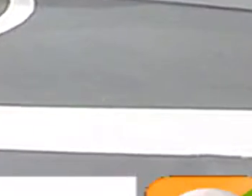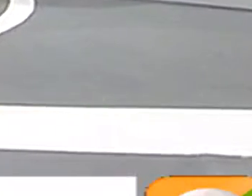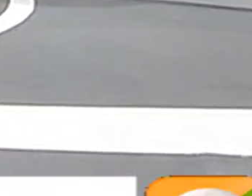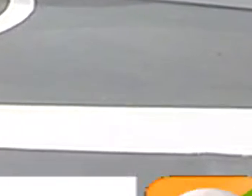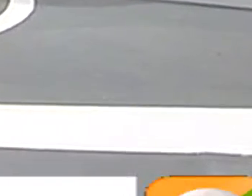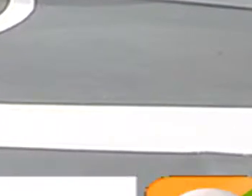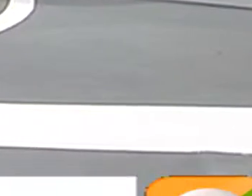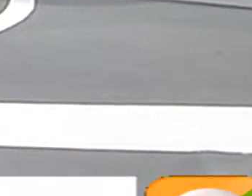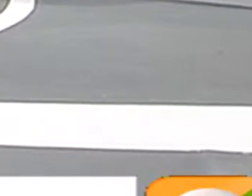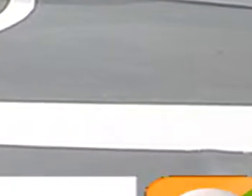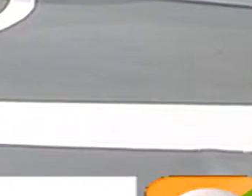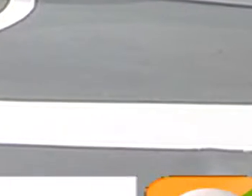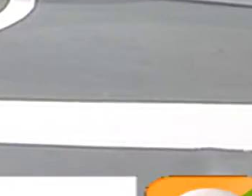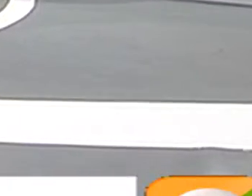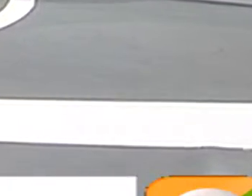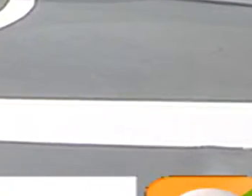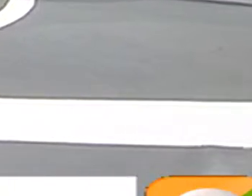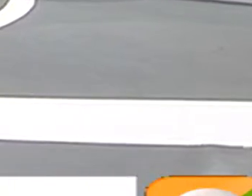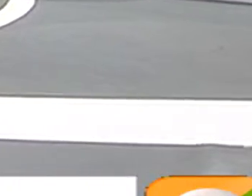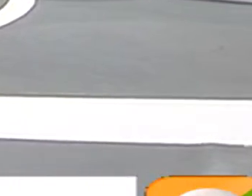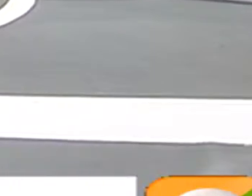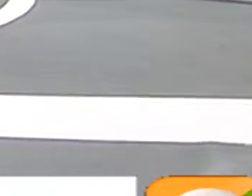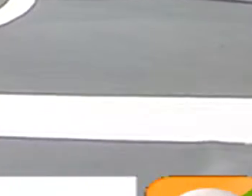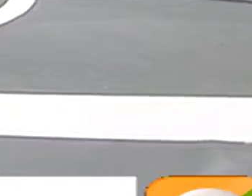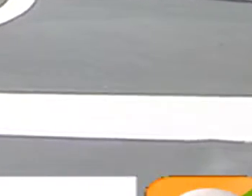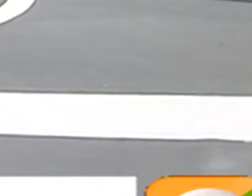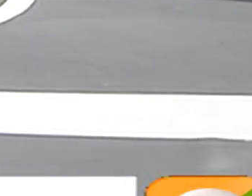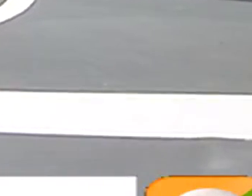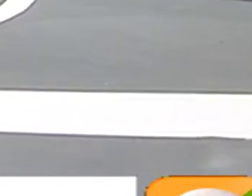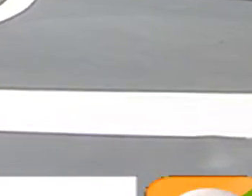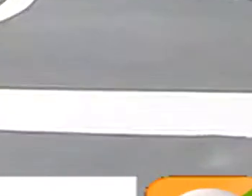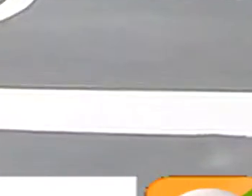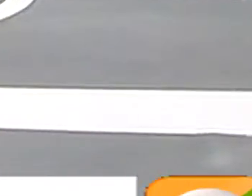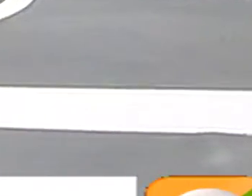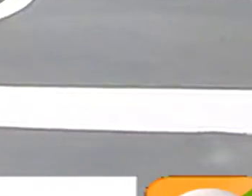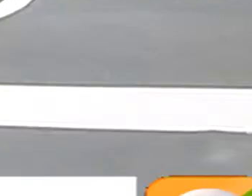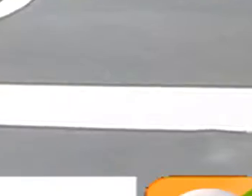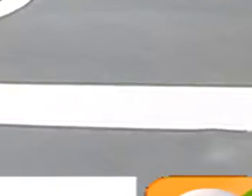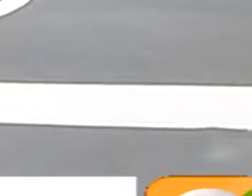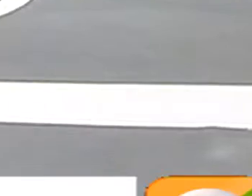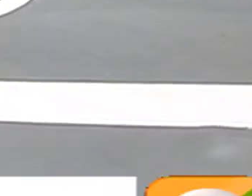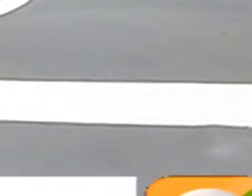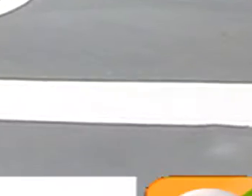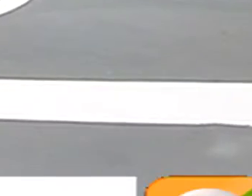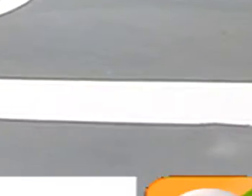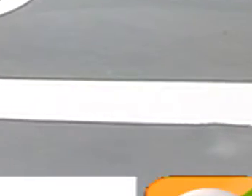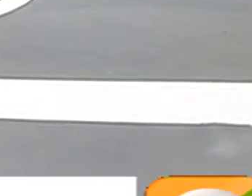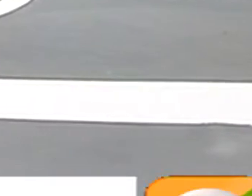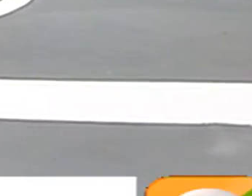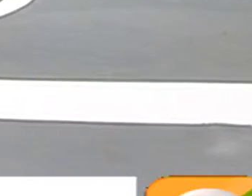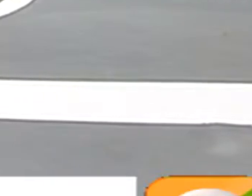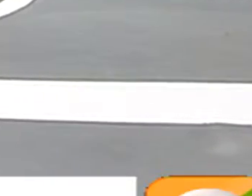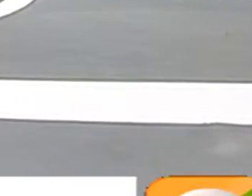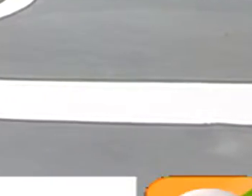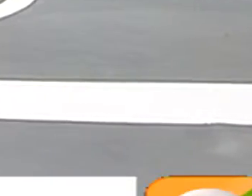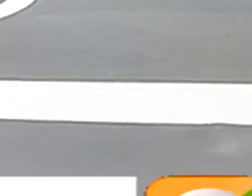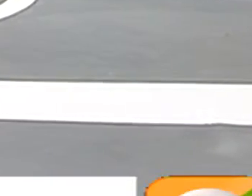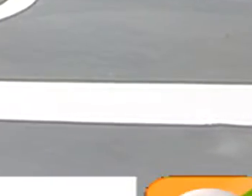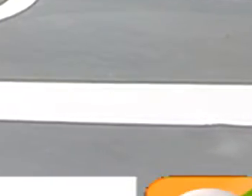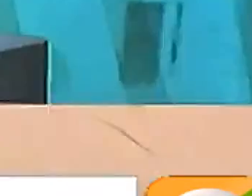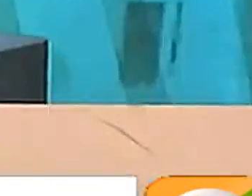By the actually, she was referring to chickenpox. So is it just by being with other people, the independence will not